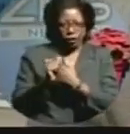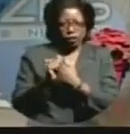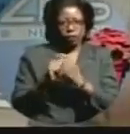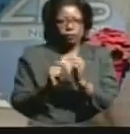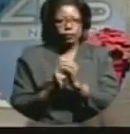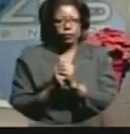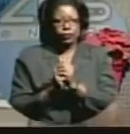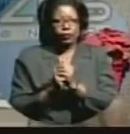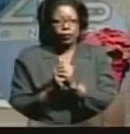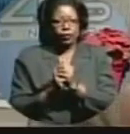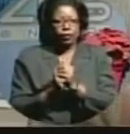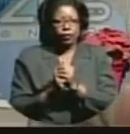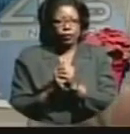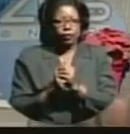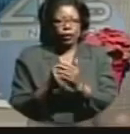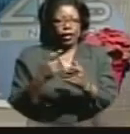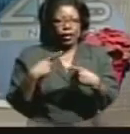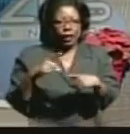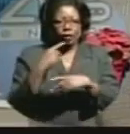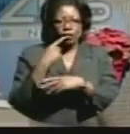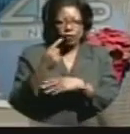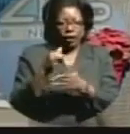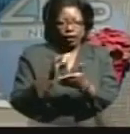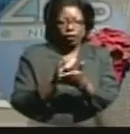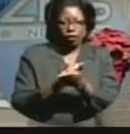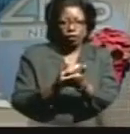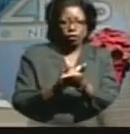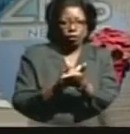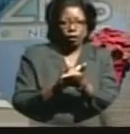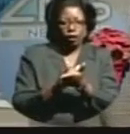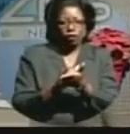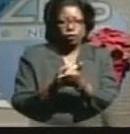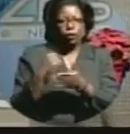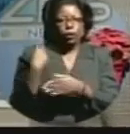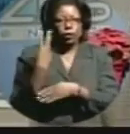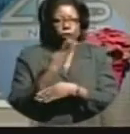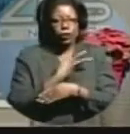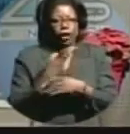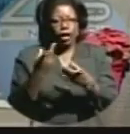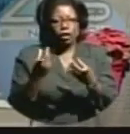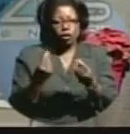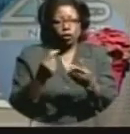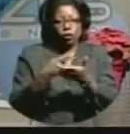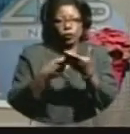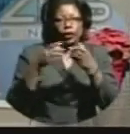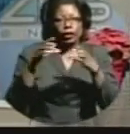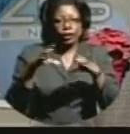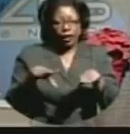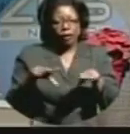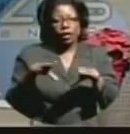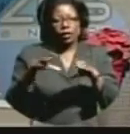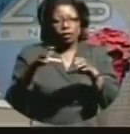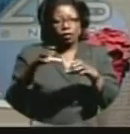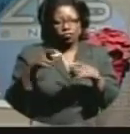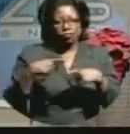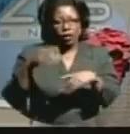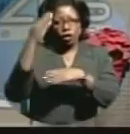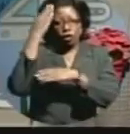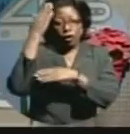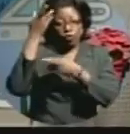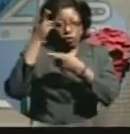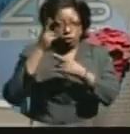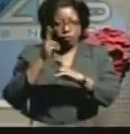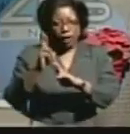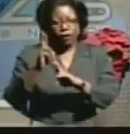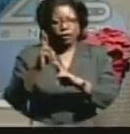put it this way. The fact of the matter is, we are doing all we can to let it be known that we respect